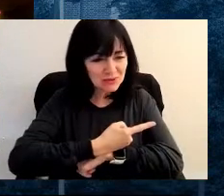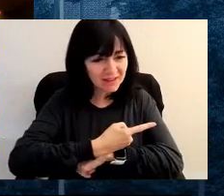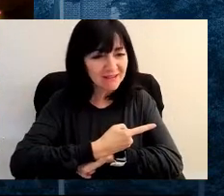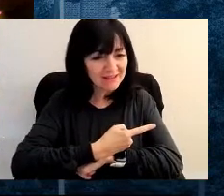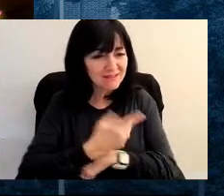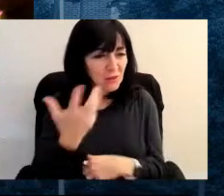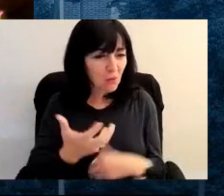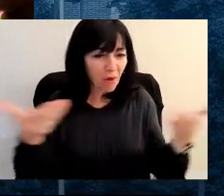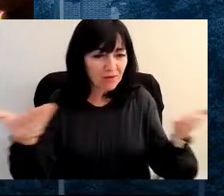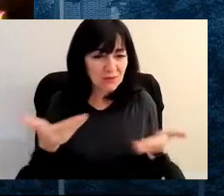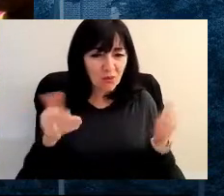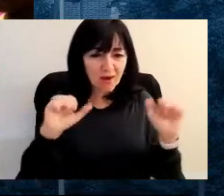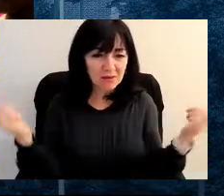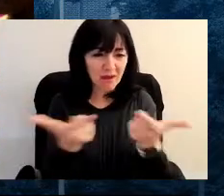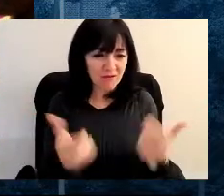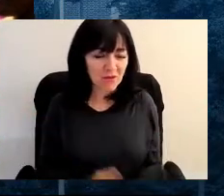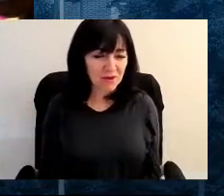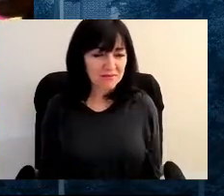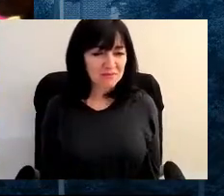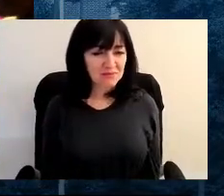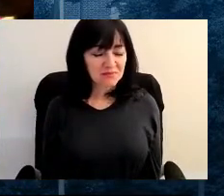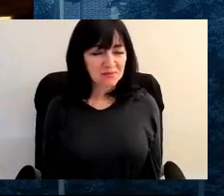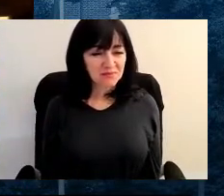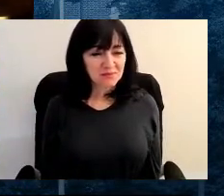welcome everyone.